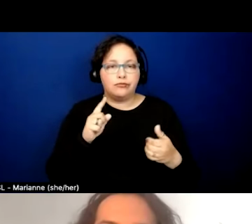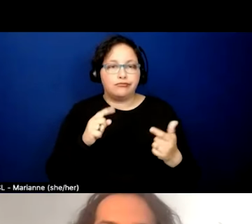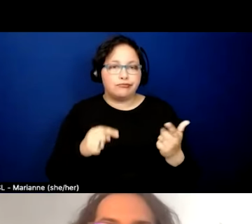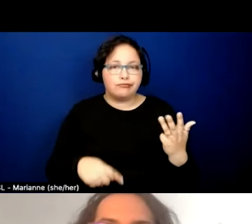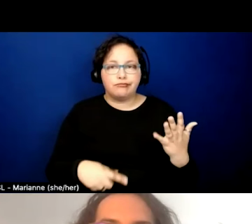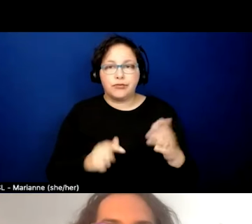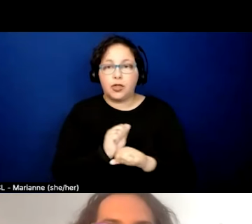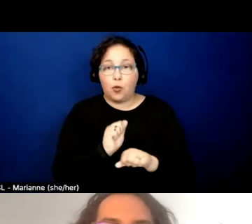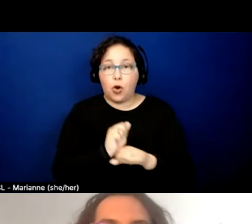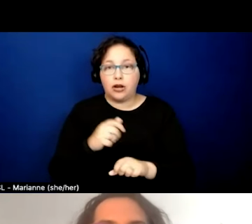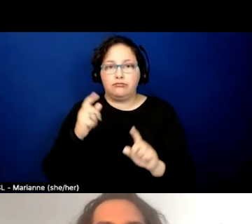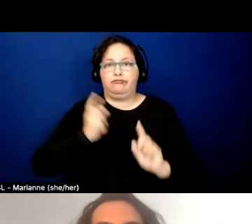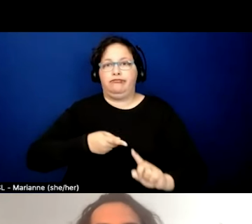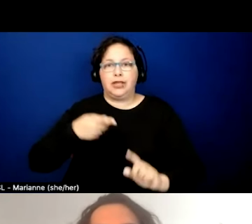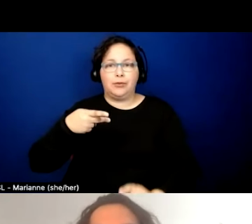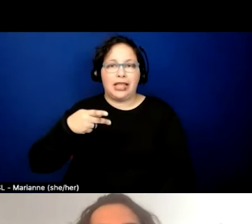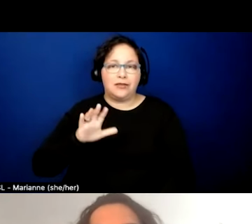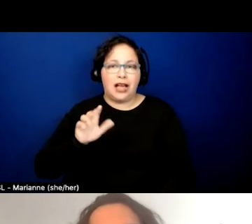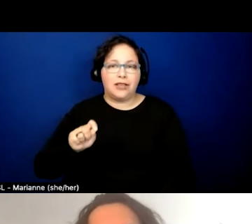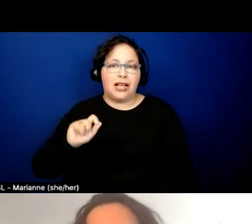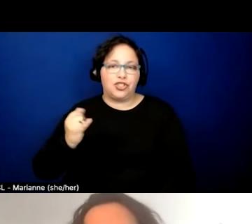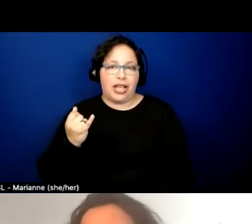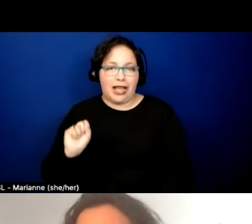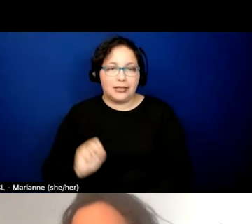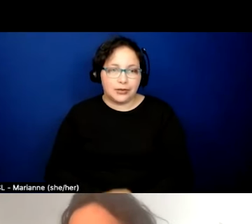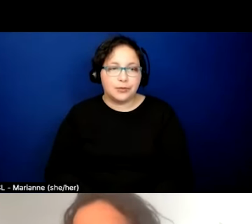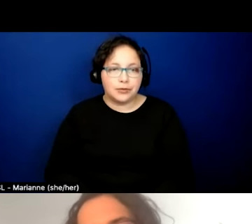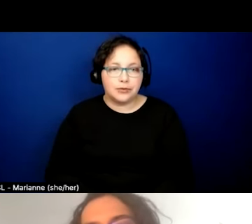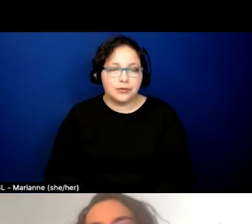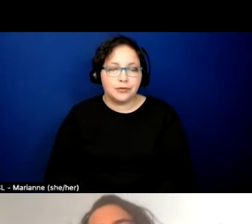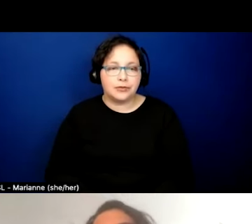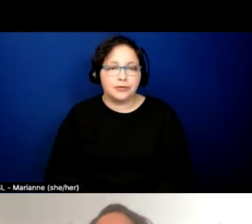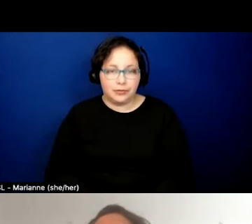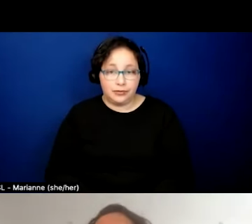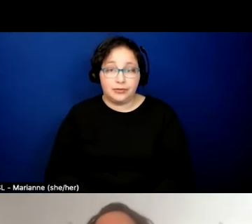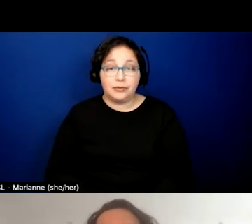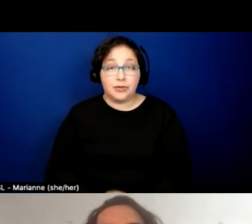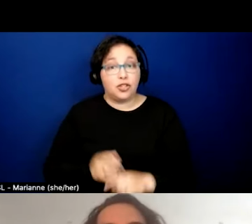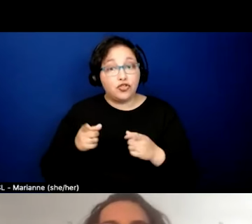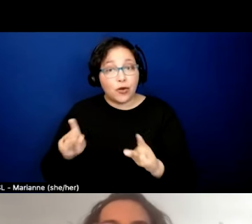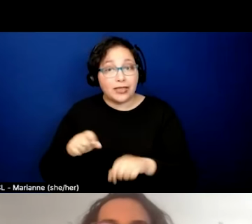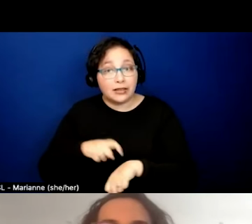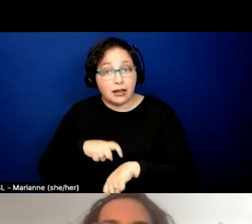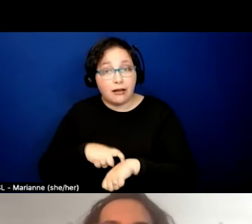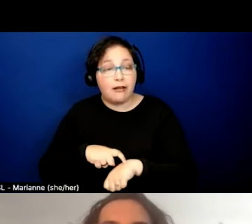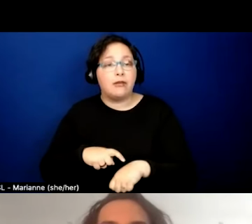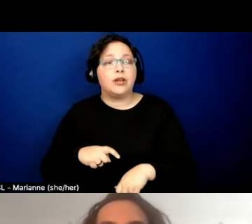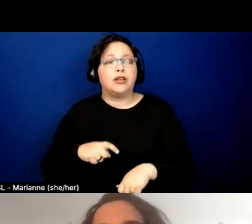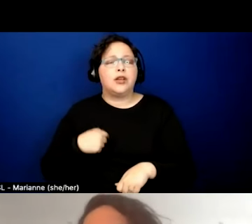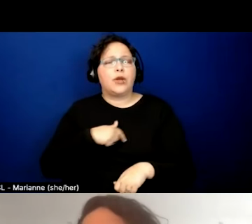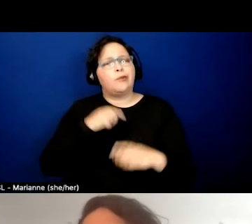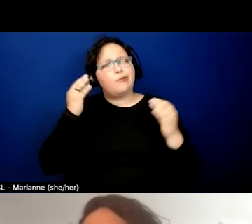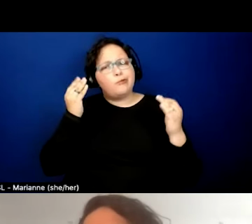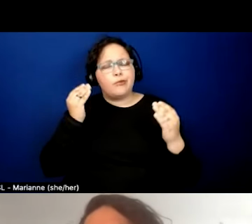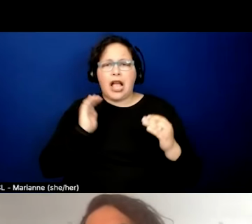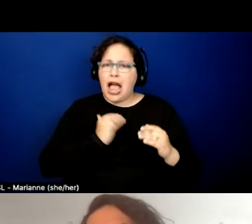the work of p5.js. And in that same space, we started thinking about what we